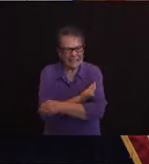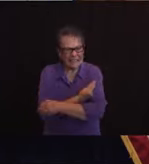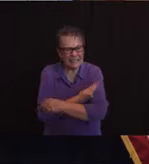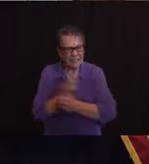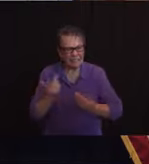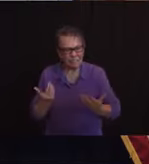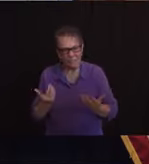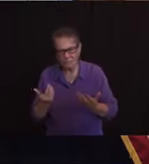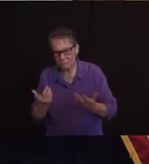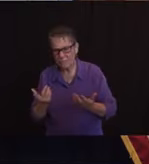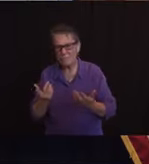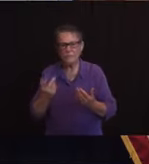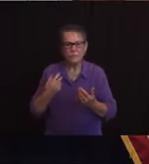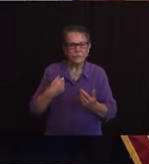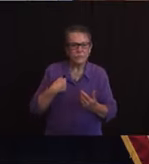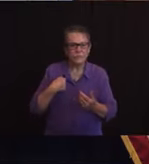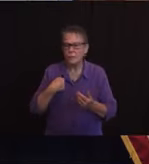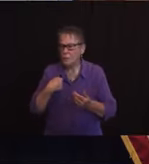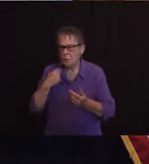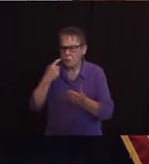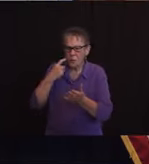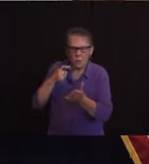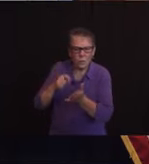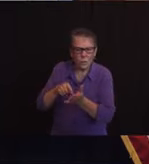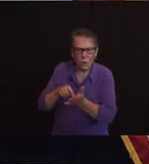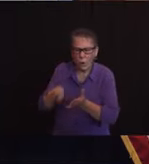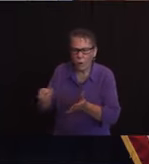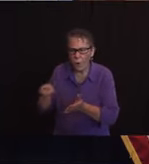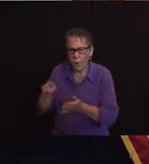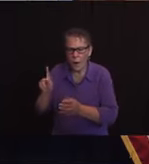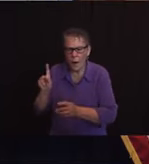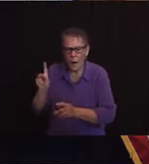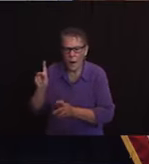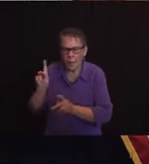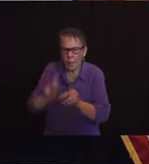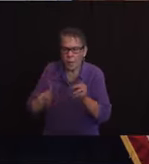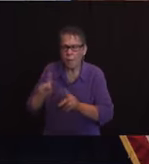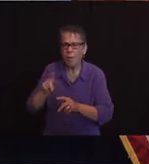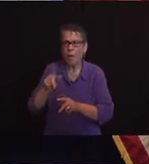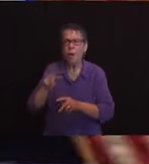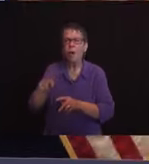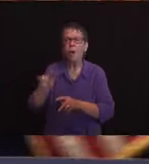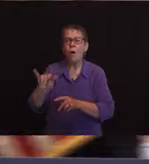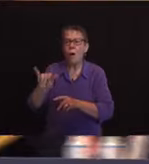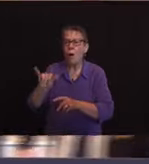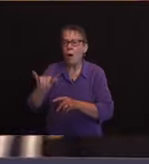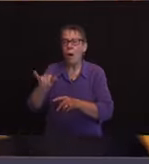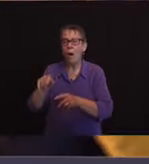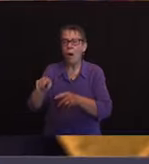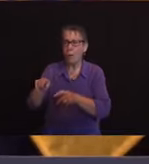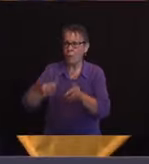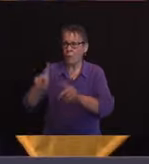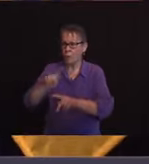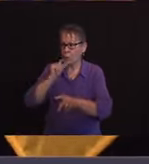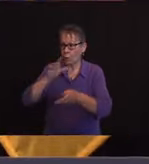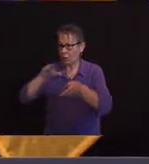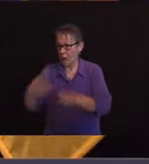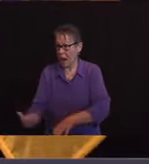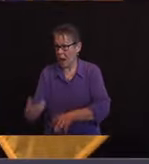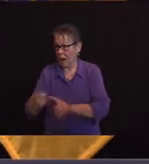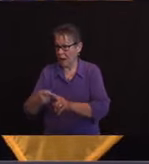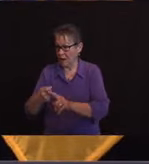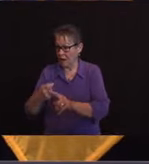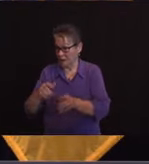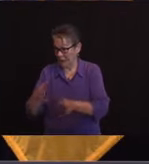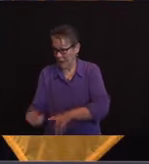vulnerability that relates directly to morbidity and mortality. And again, you're going to see a version of that in Newark with this site. Thank